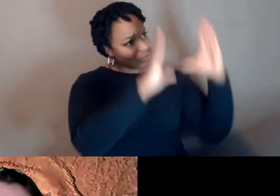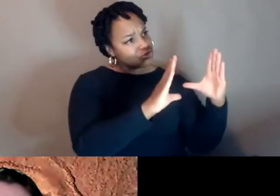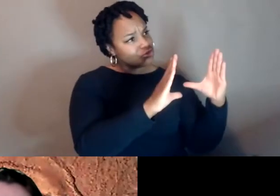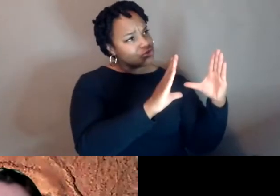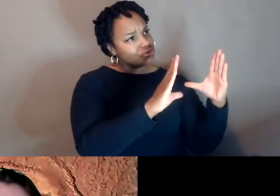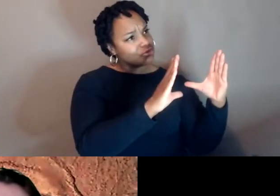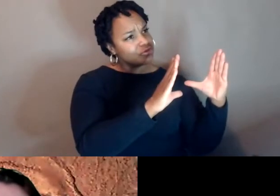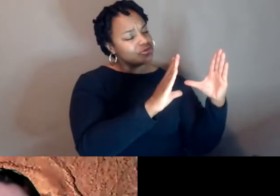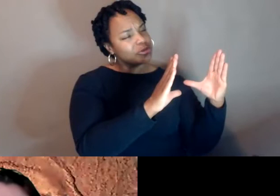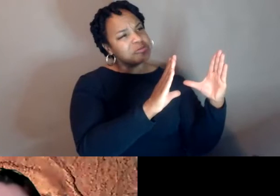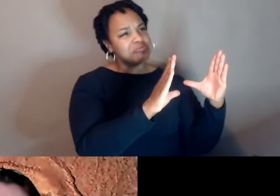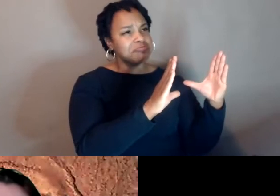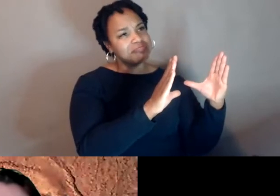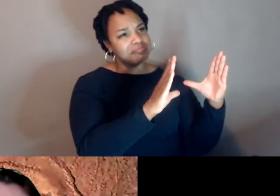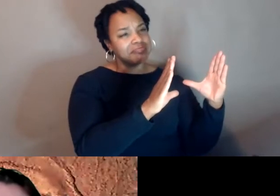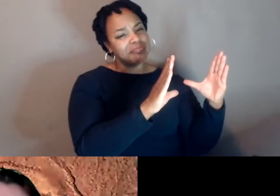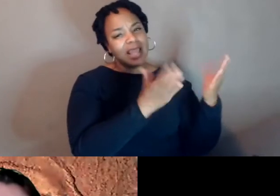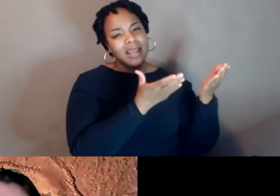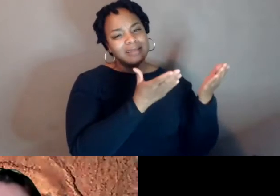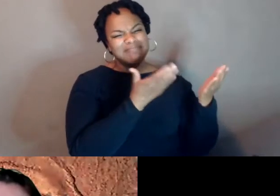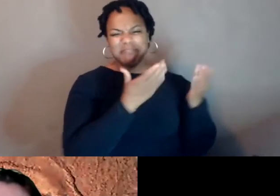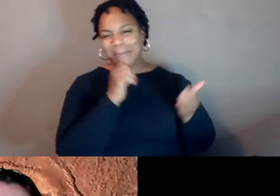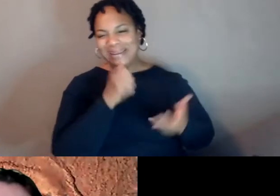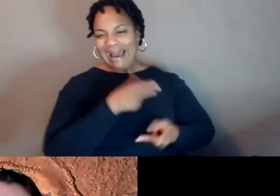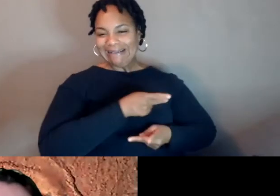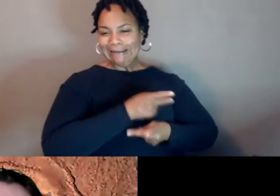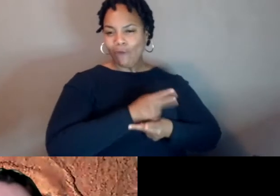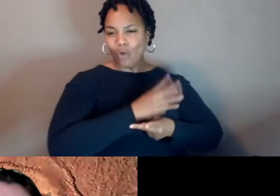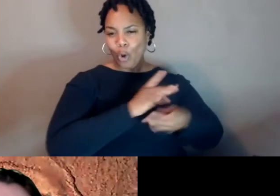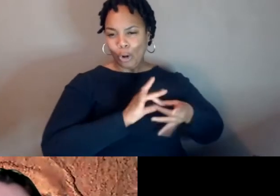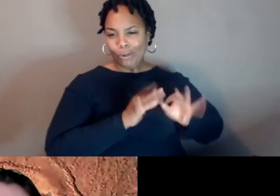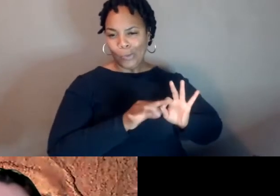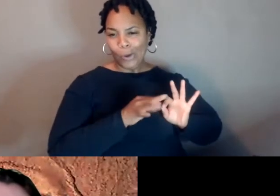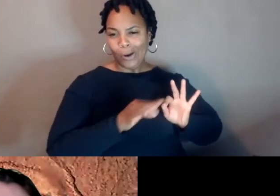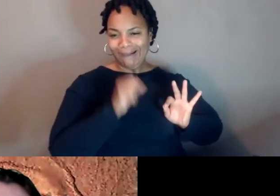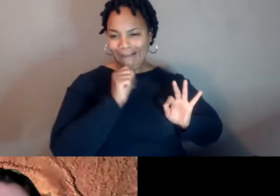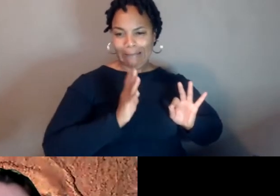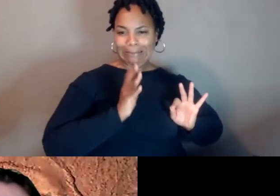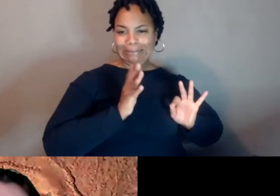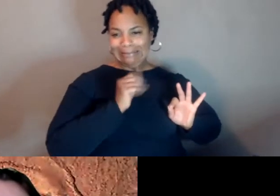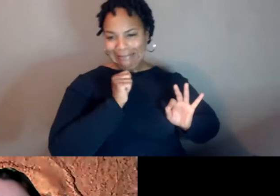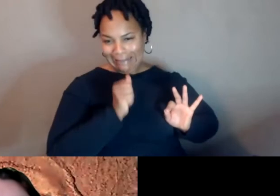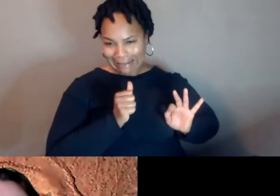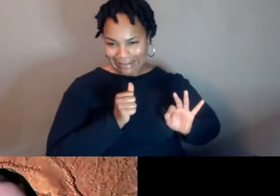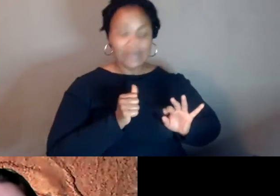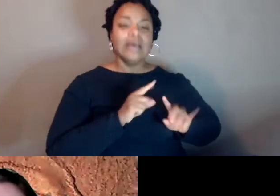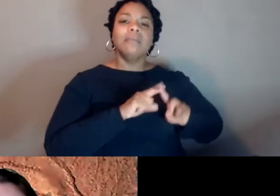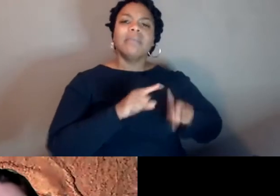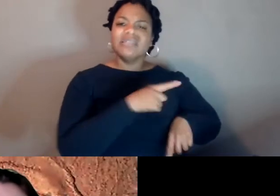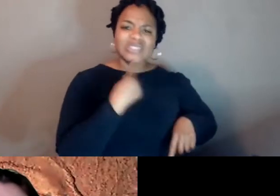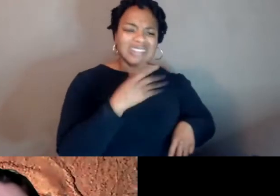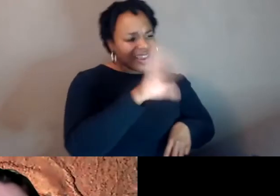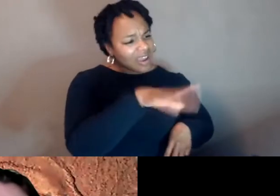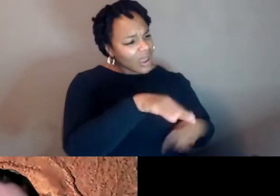probably not as carefully as she probably could have, when are we going to